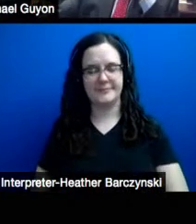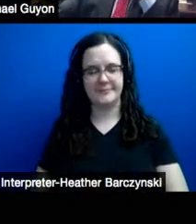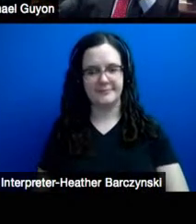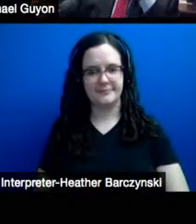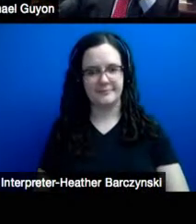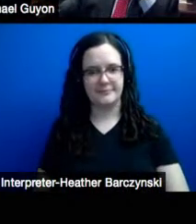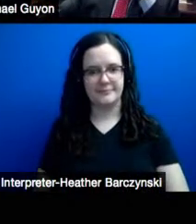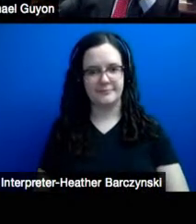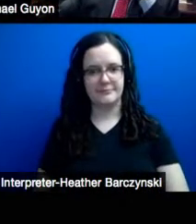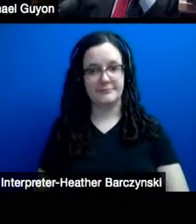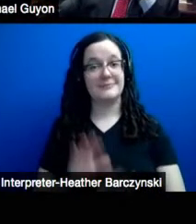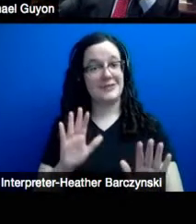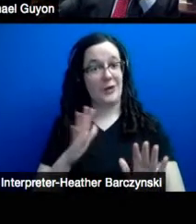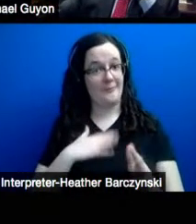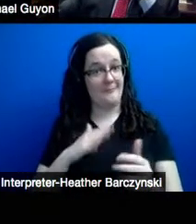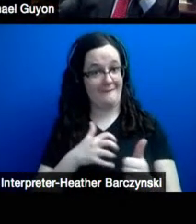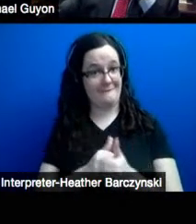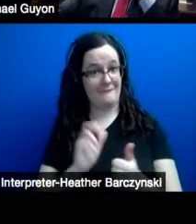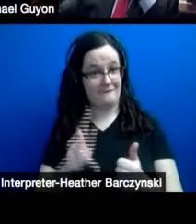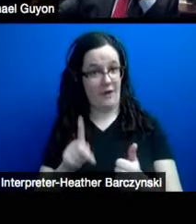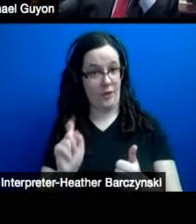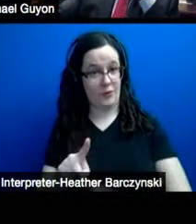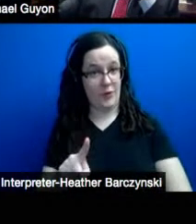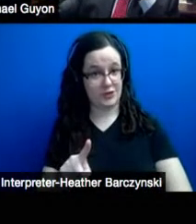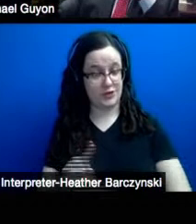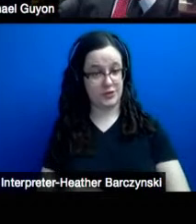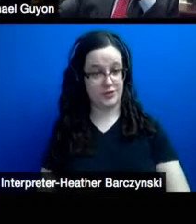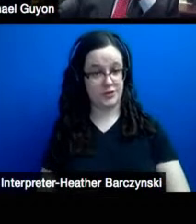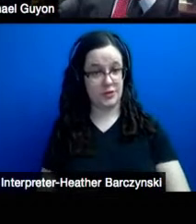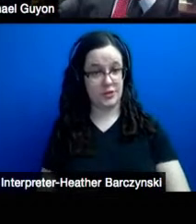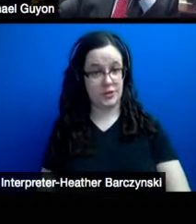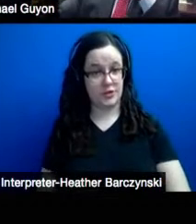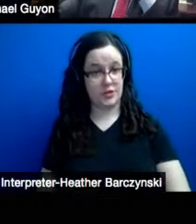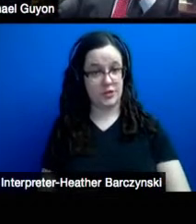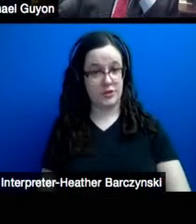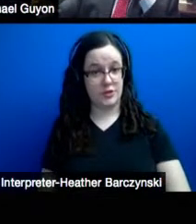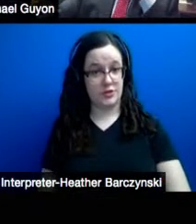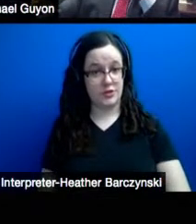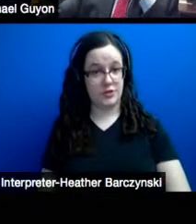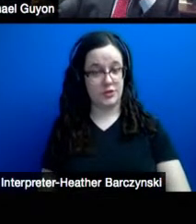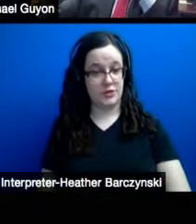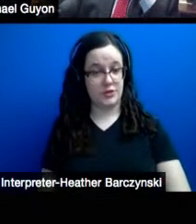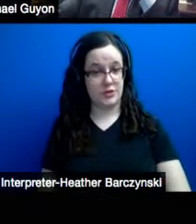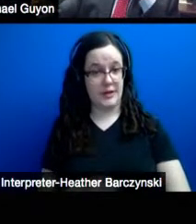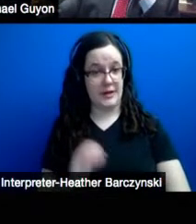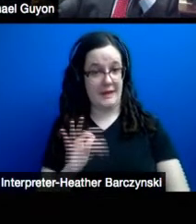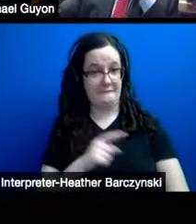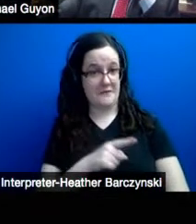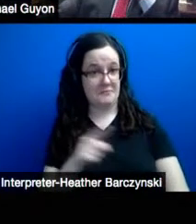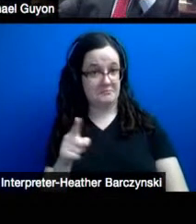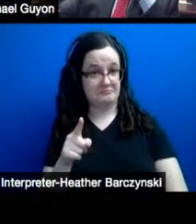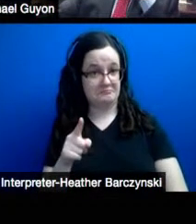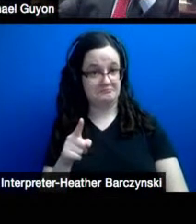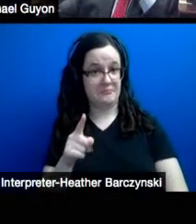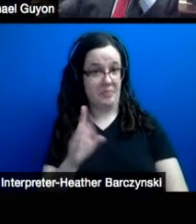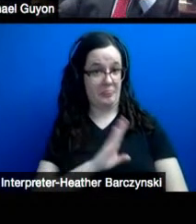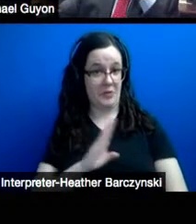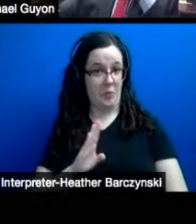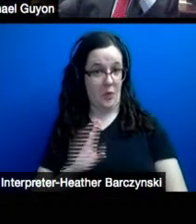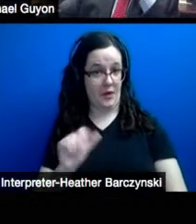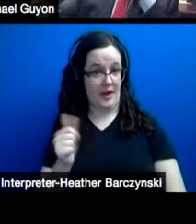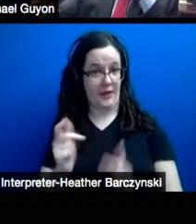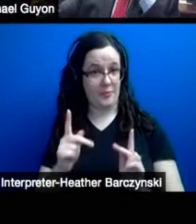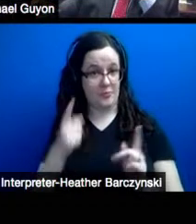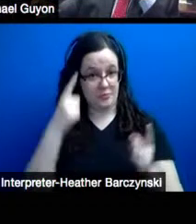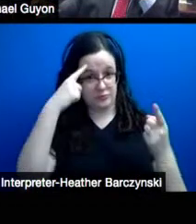So then my follow-up question is, should we close, if the rest of the board concurs, should we